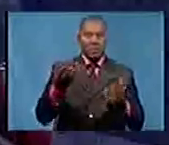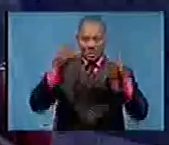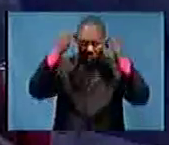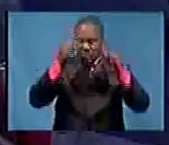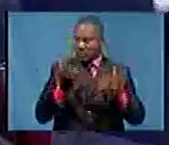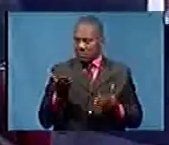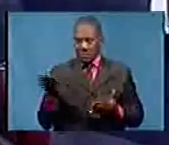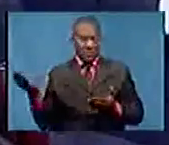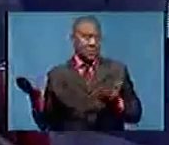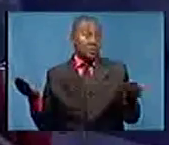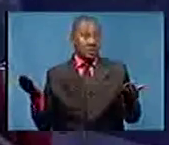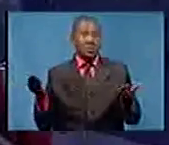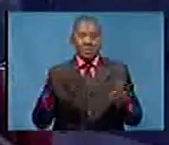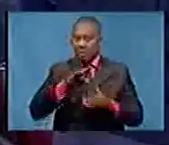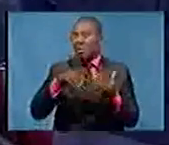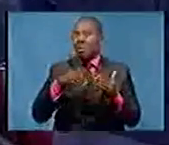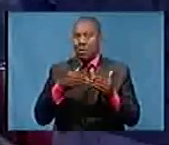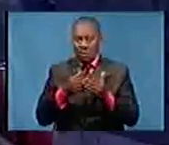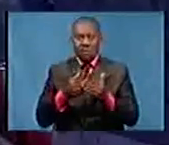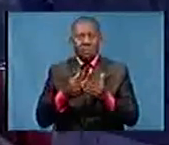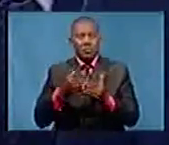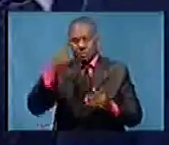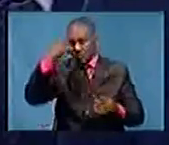true. You've spoken for everybody. But